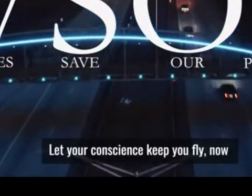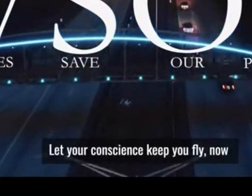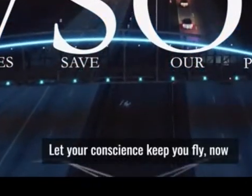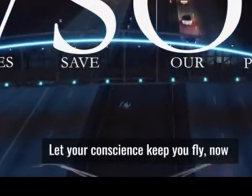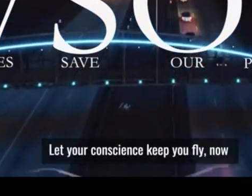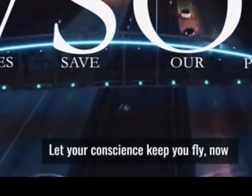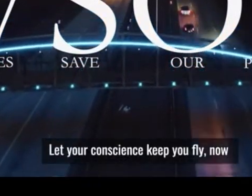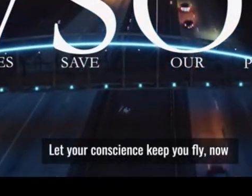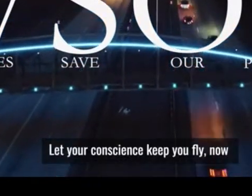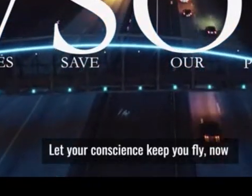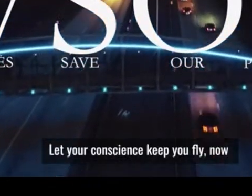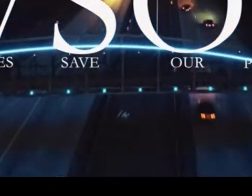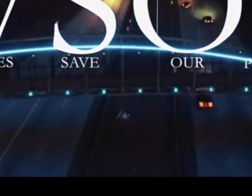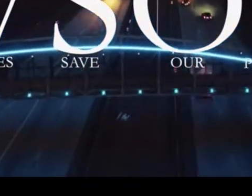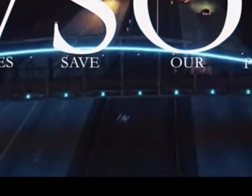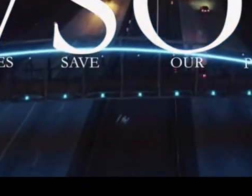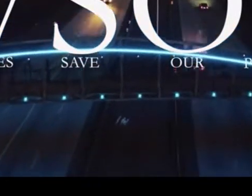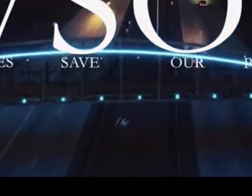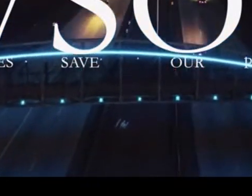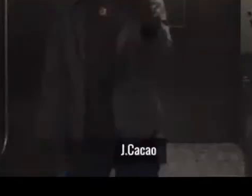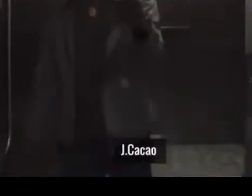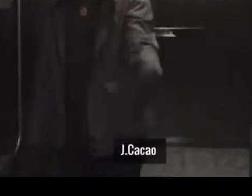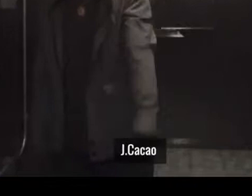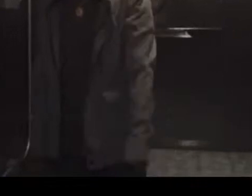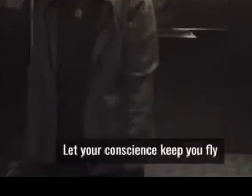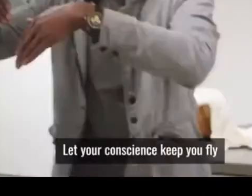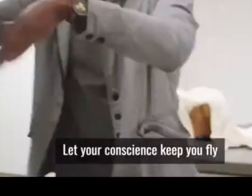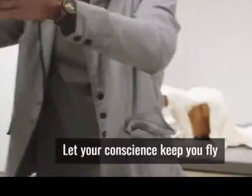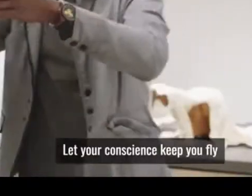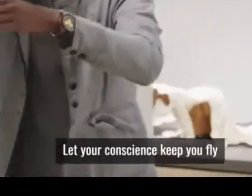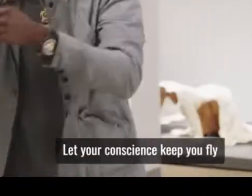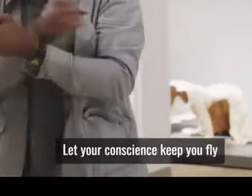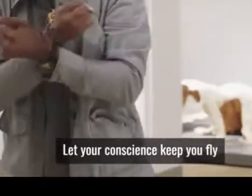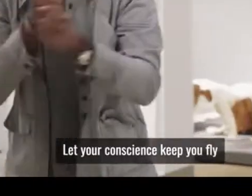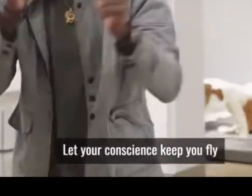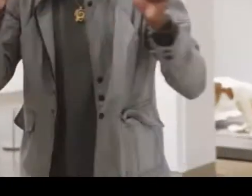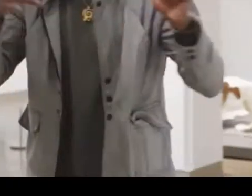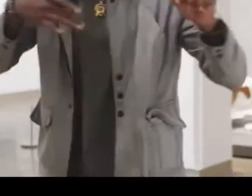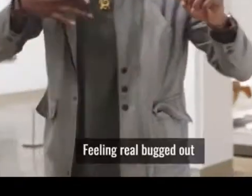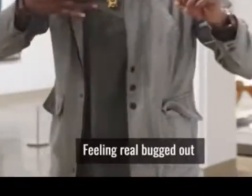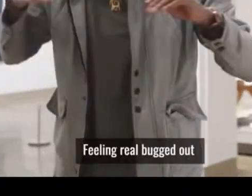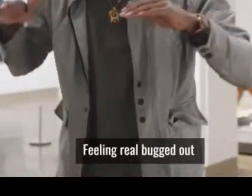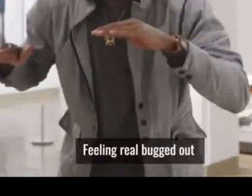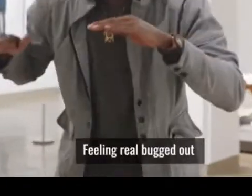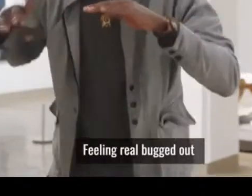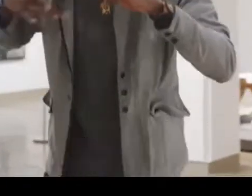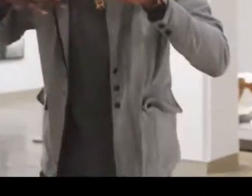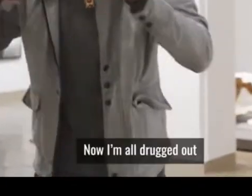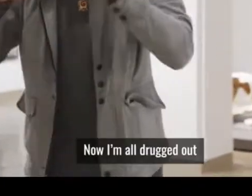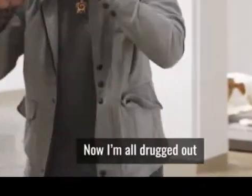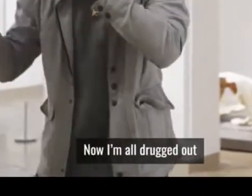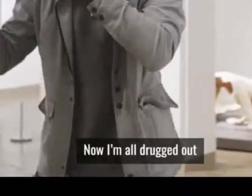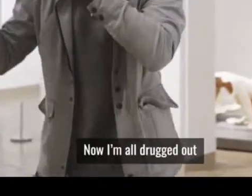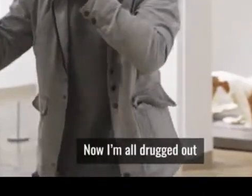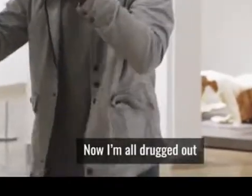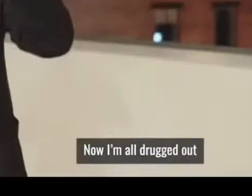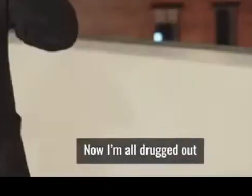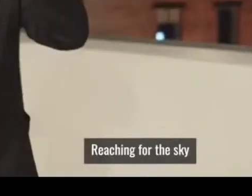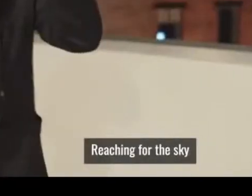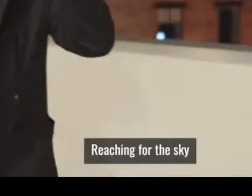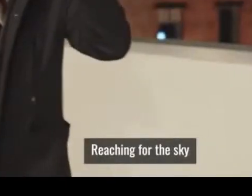your conscience keep you fly now. Let your conscience keep you fly. Feeling real bugged out, now I'm all drugged